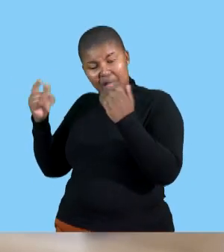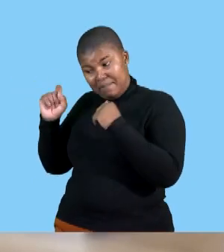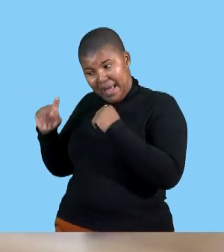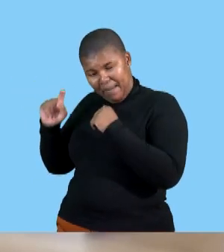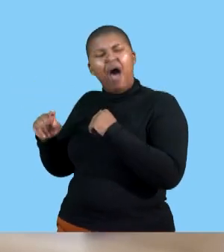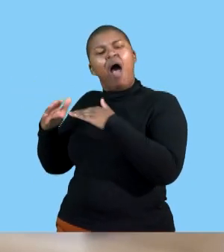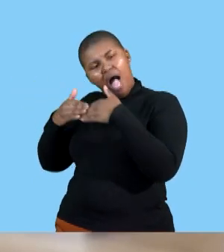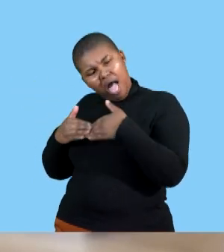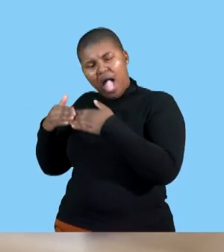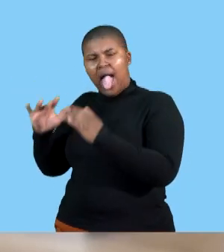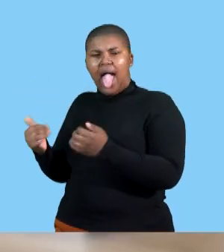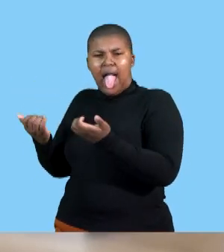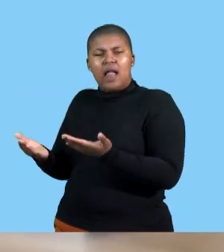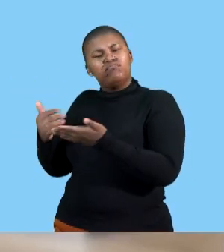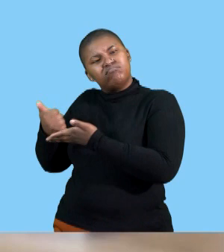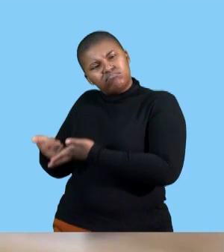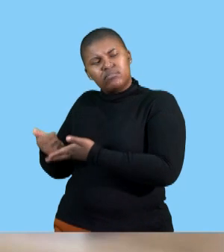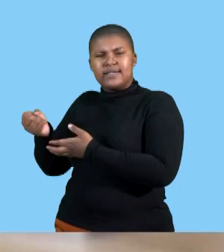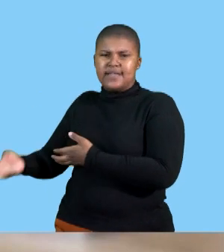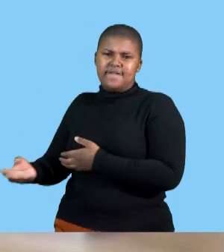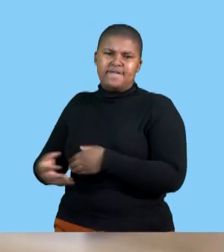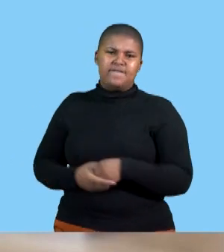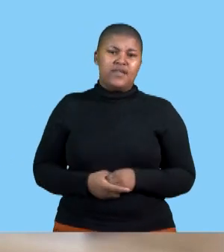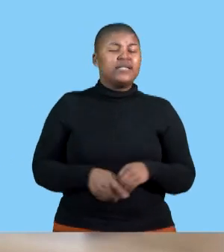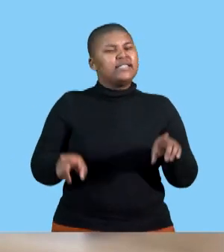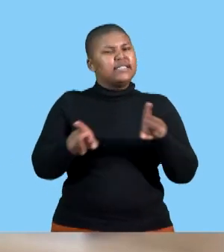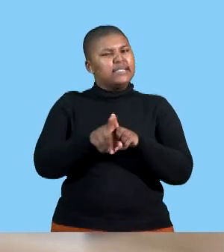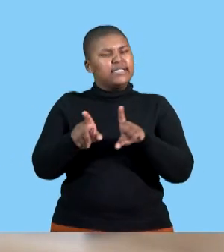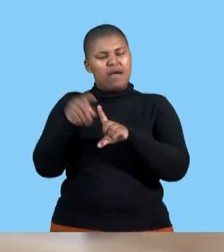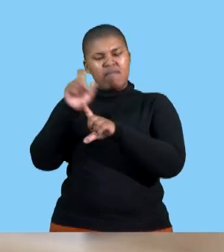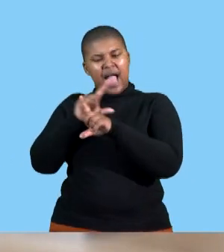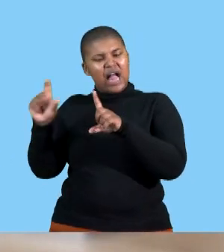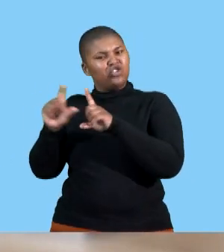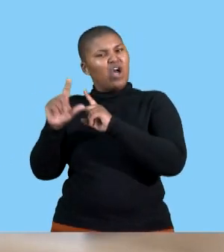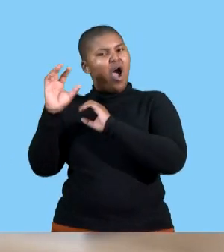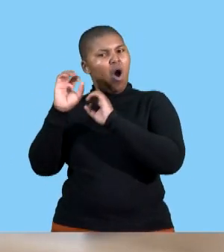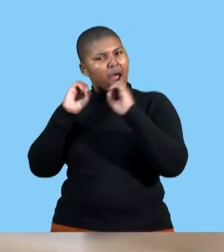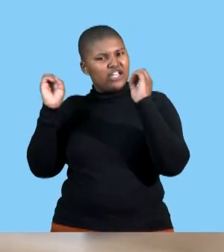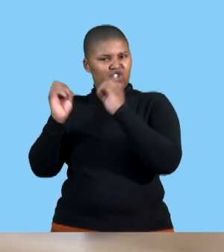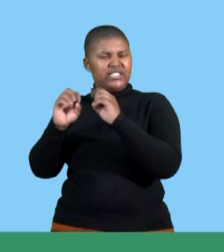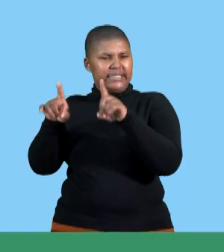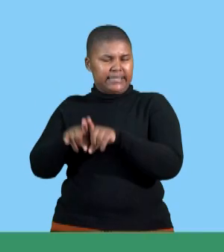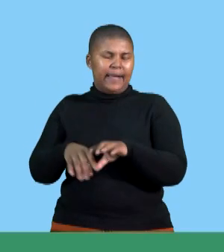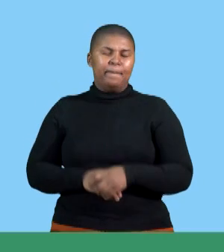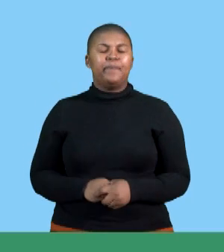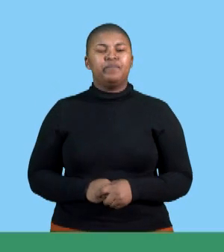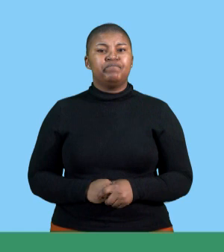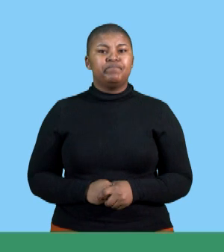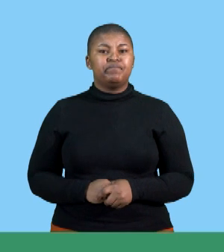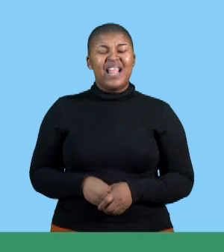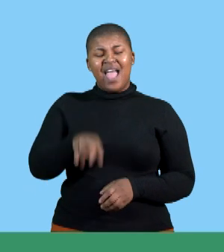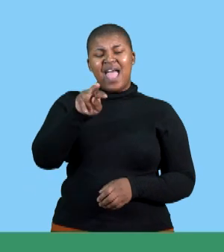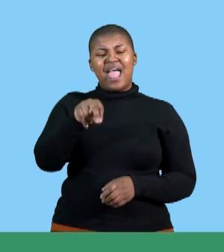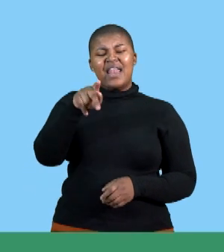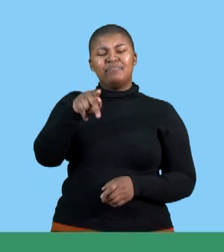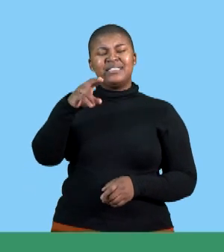operating for rendering a service to the community, as well as cultural organizations. The primary objective of